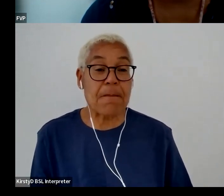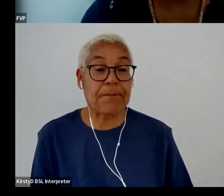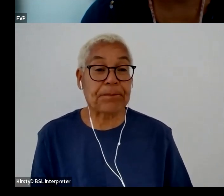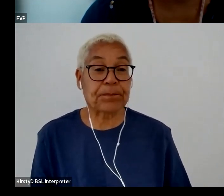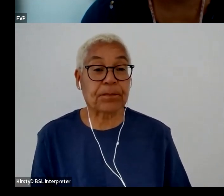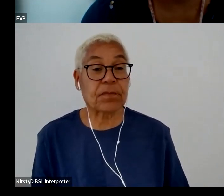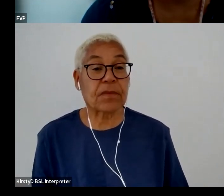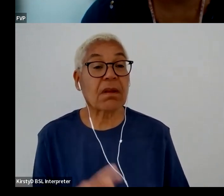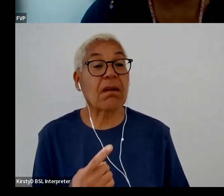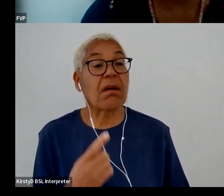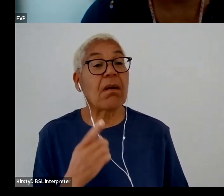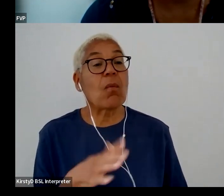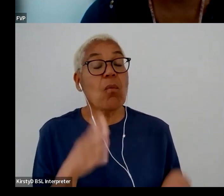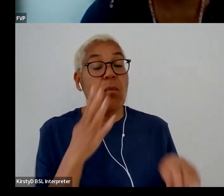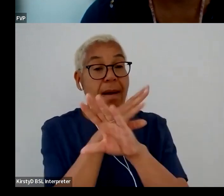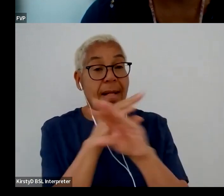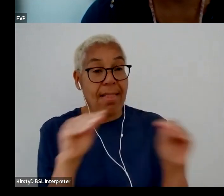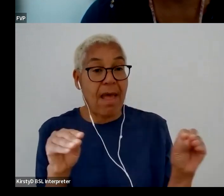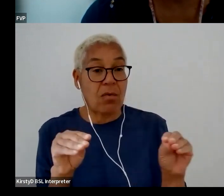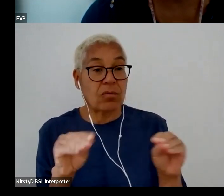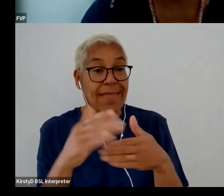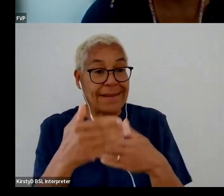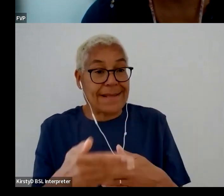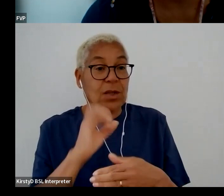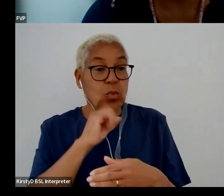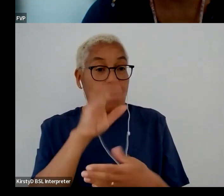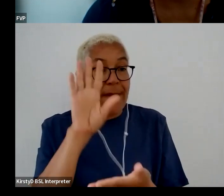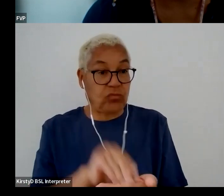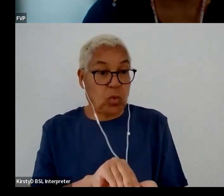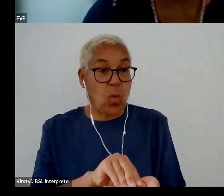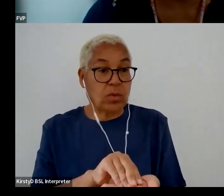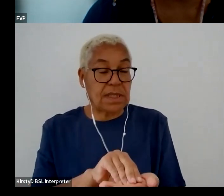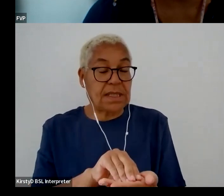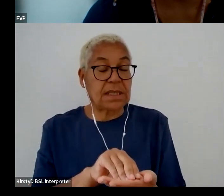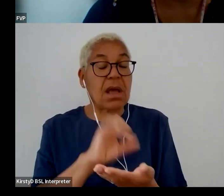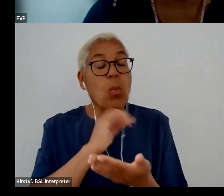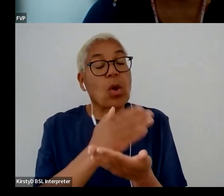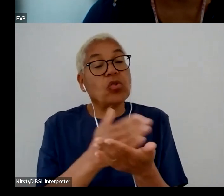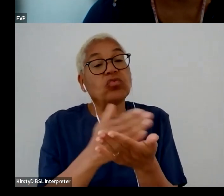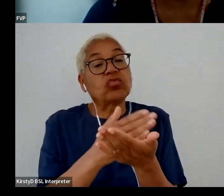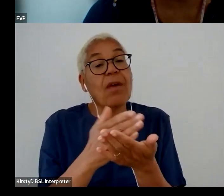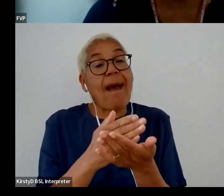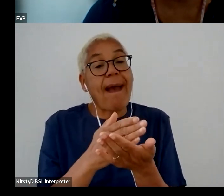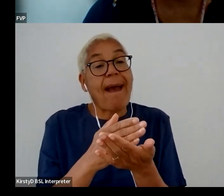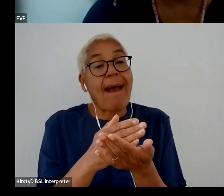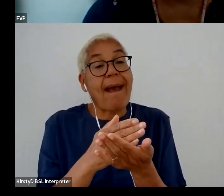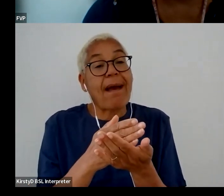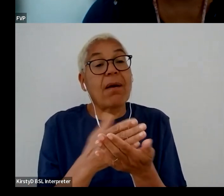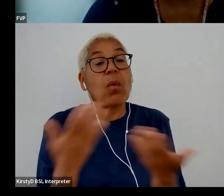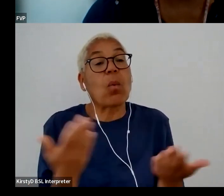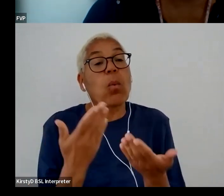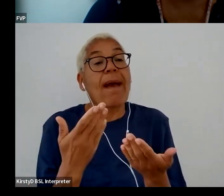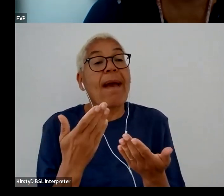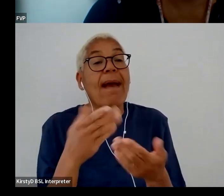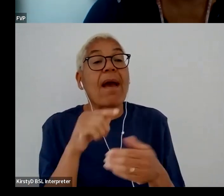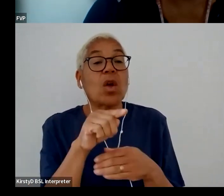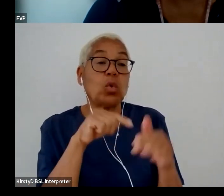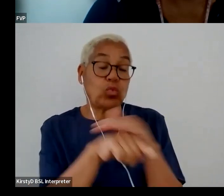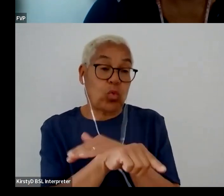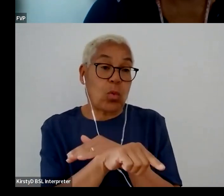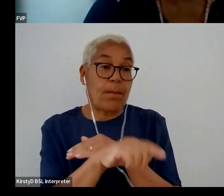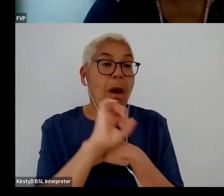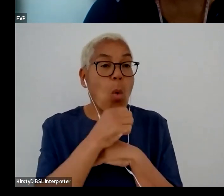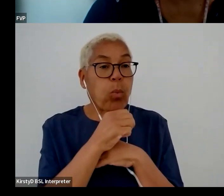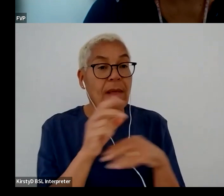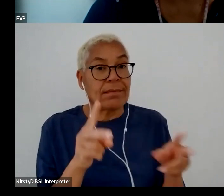Just to let everybody know, this session's been recorded, and what we'll do is we share the recordings on YouTube. It is edited